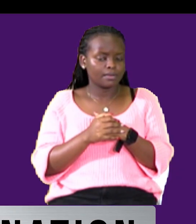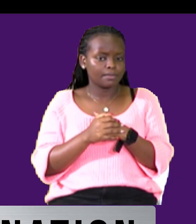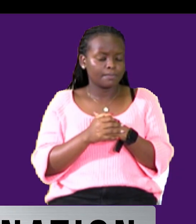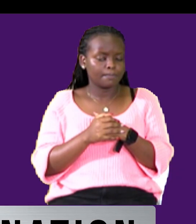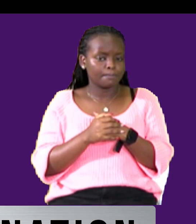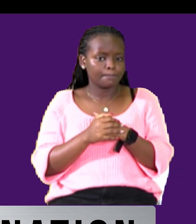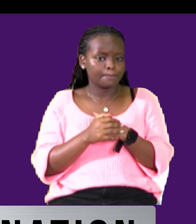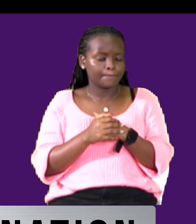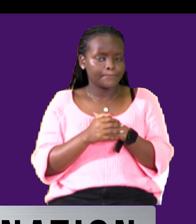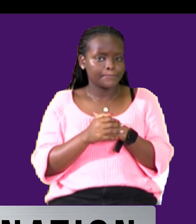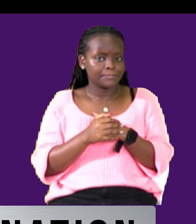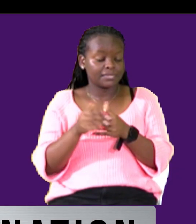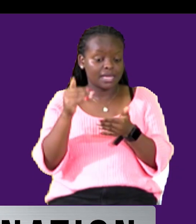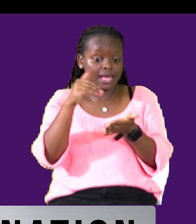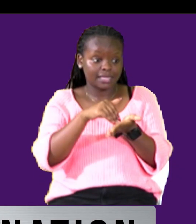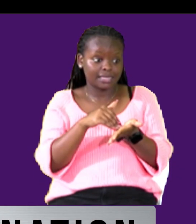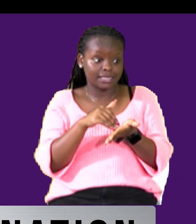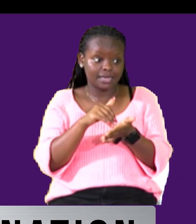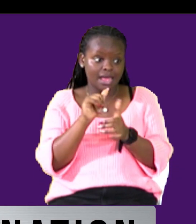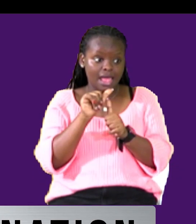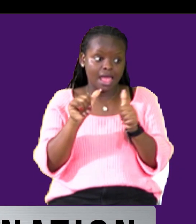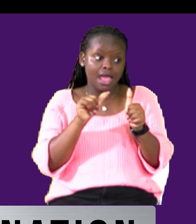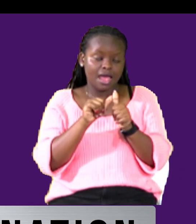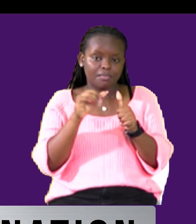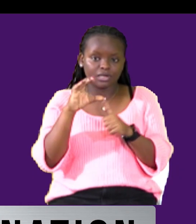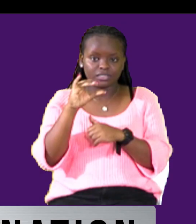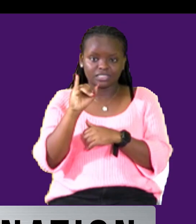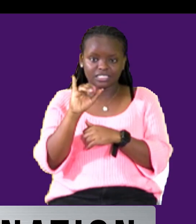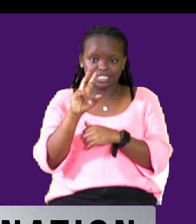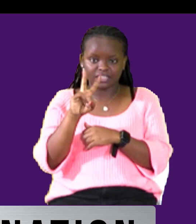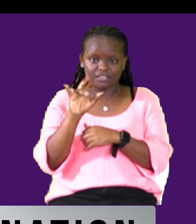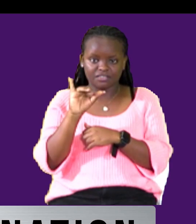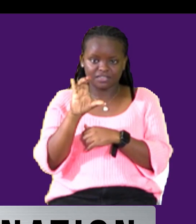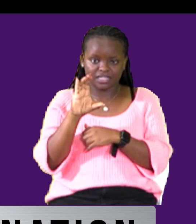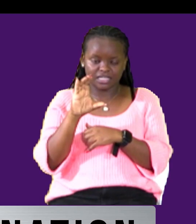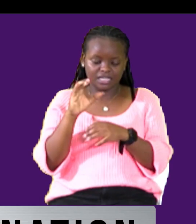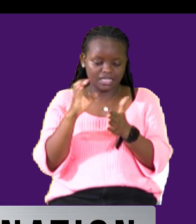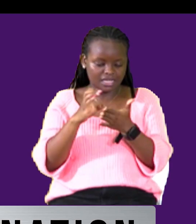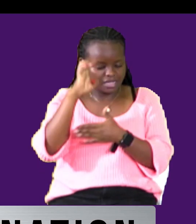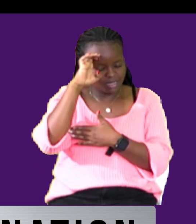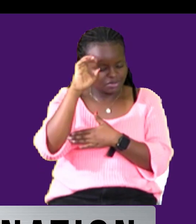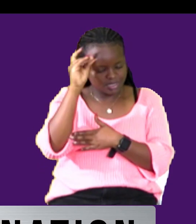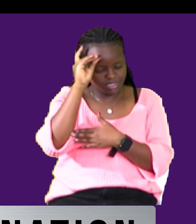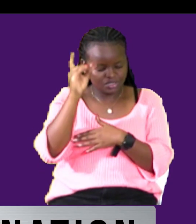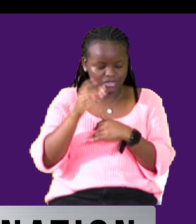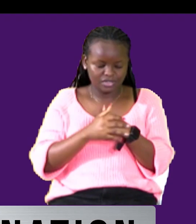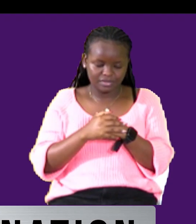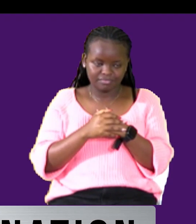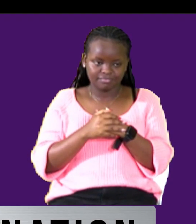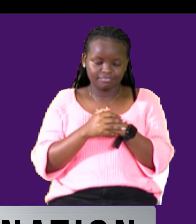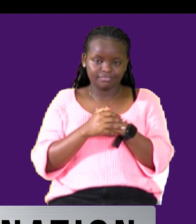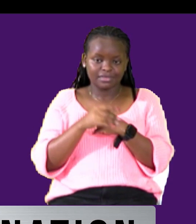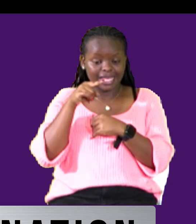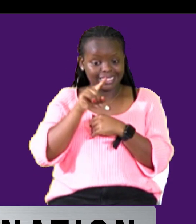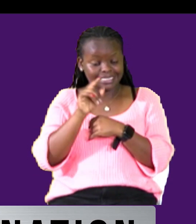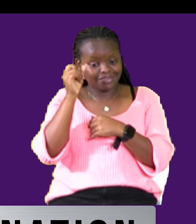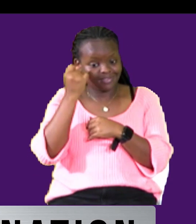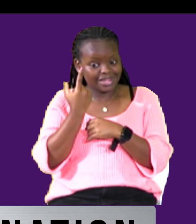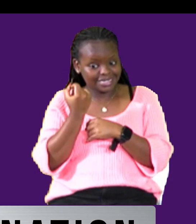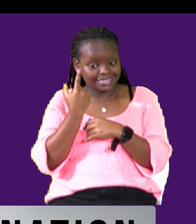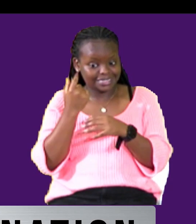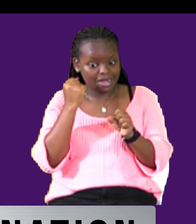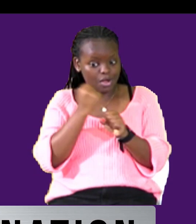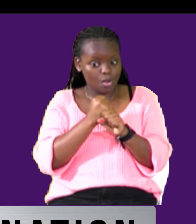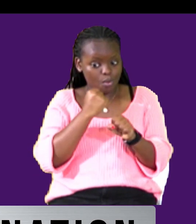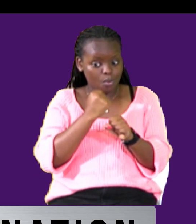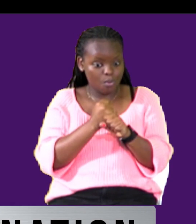So again, it's about civic education. So right. Unless you understand the functions of